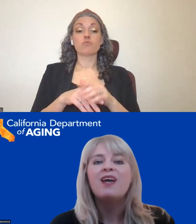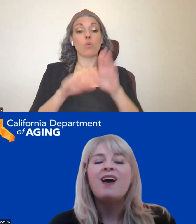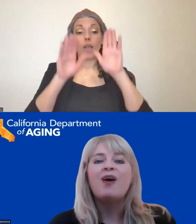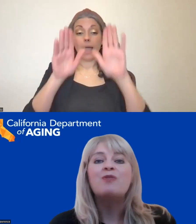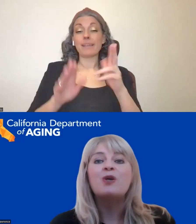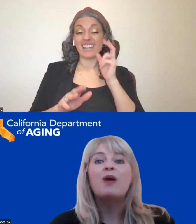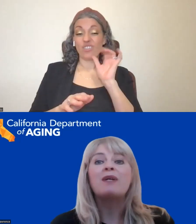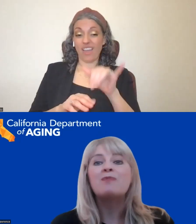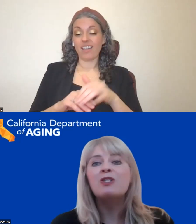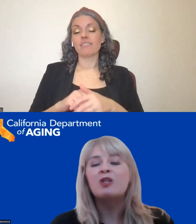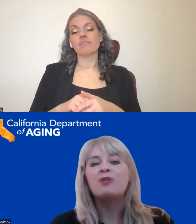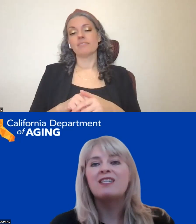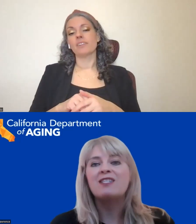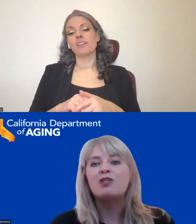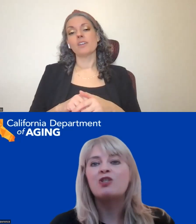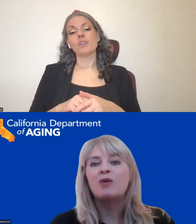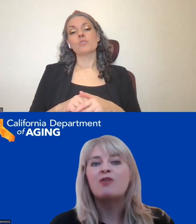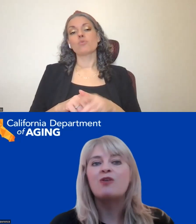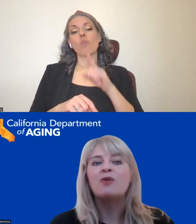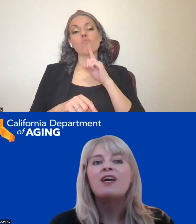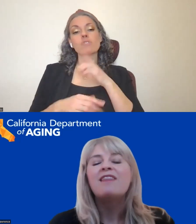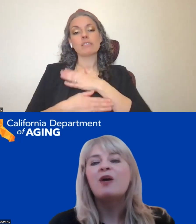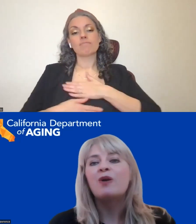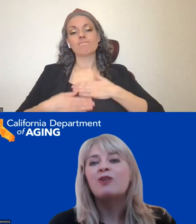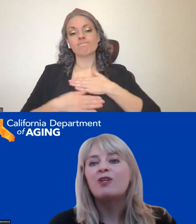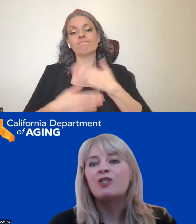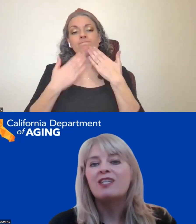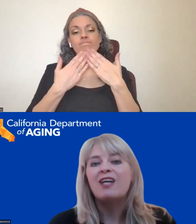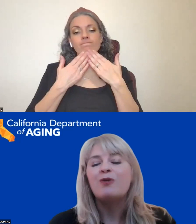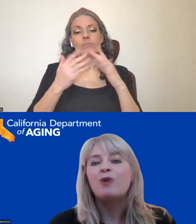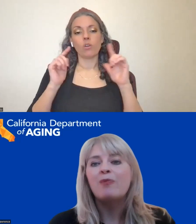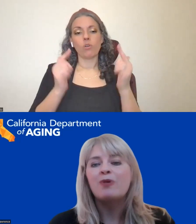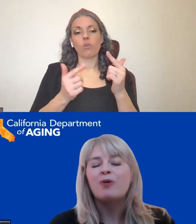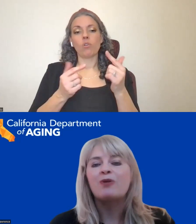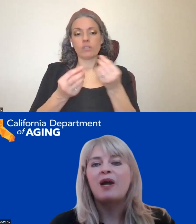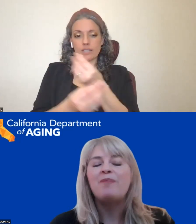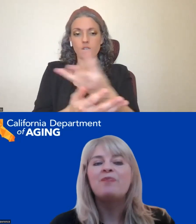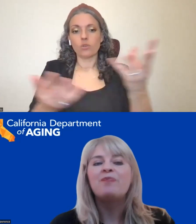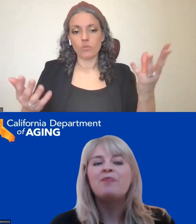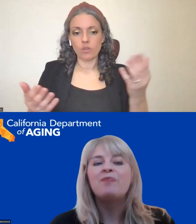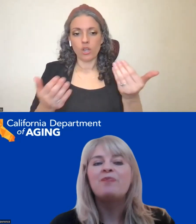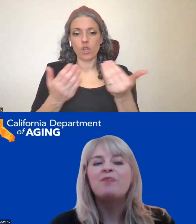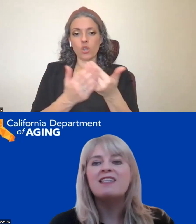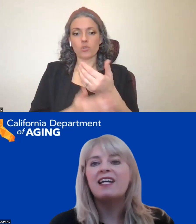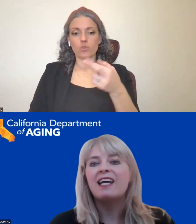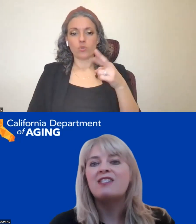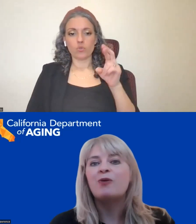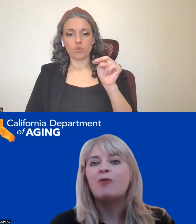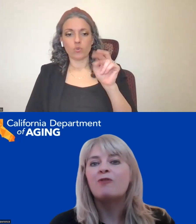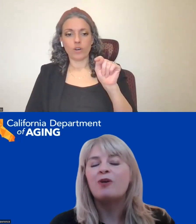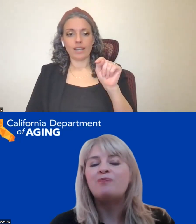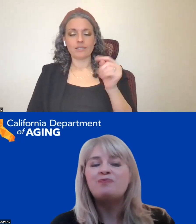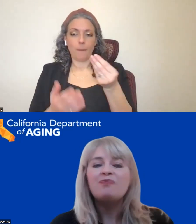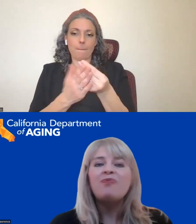that. So I'm especially pleased to share with you that we are launching a new grant program. The next slide has